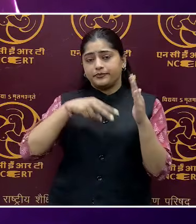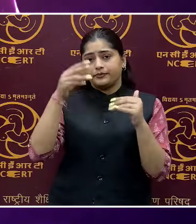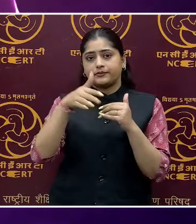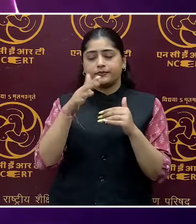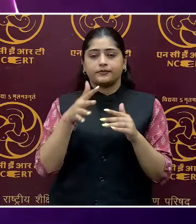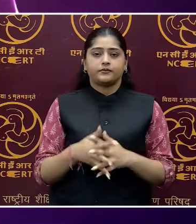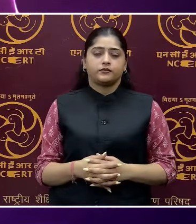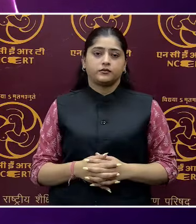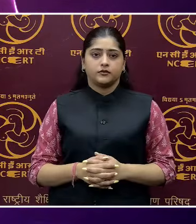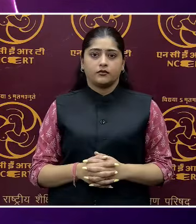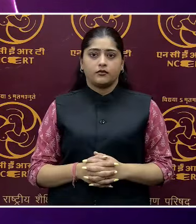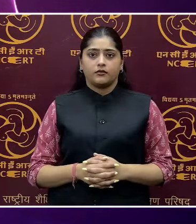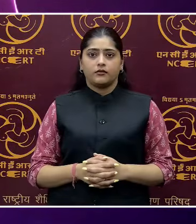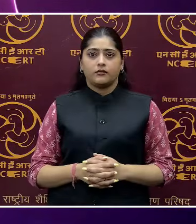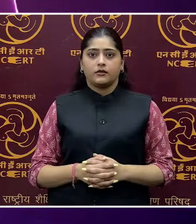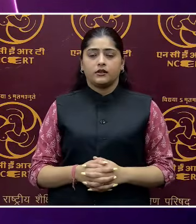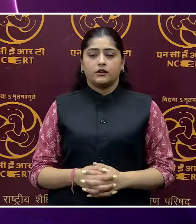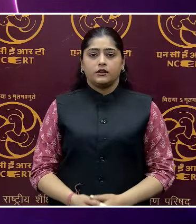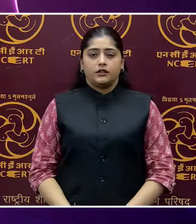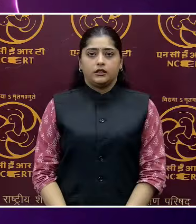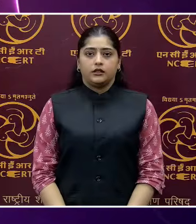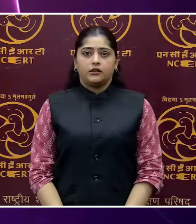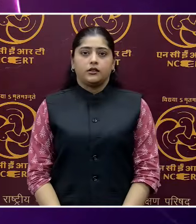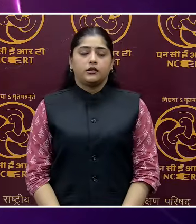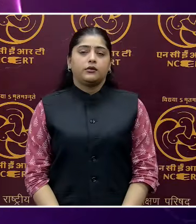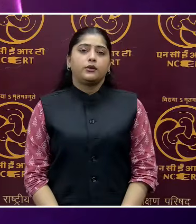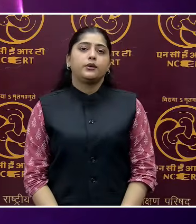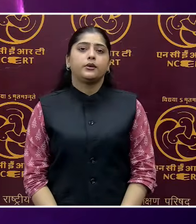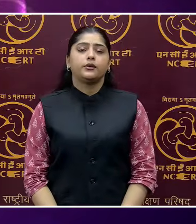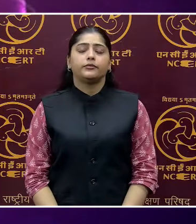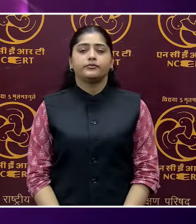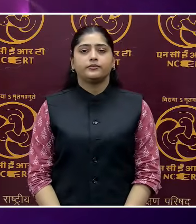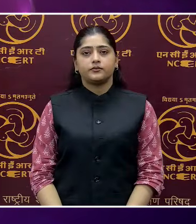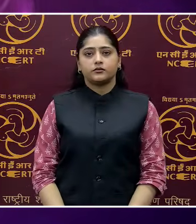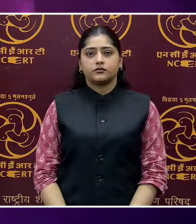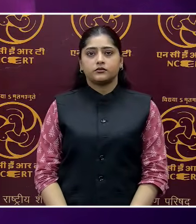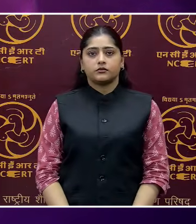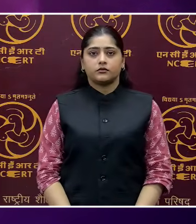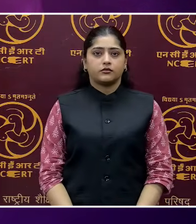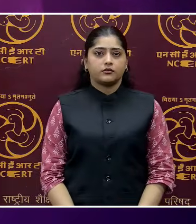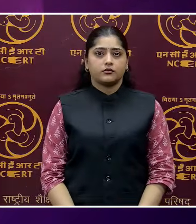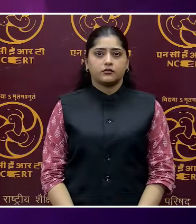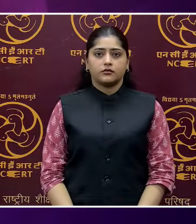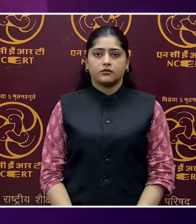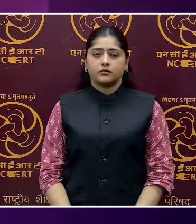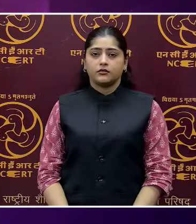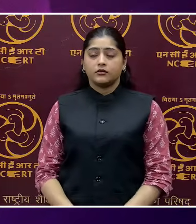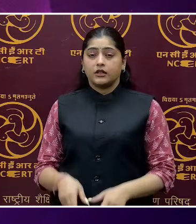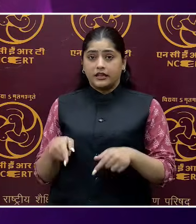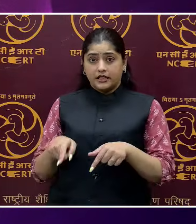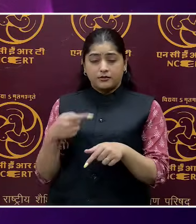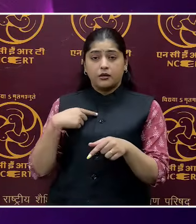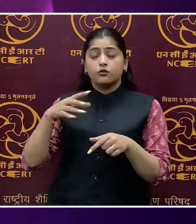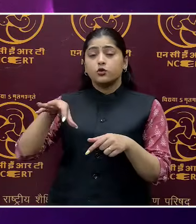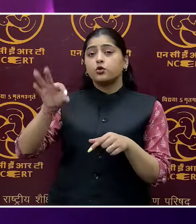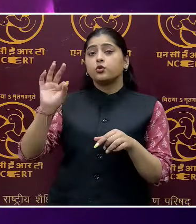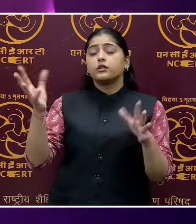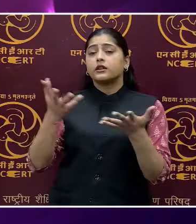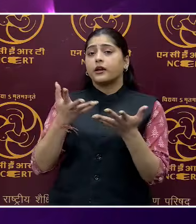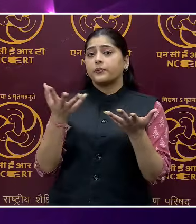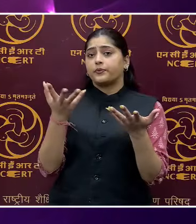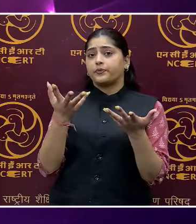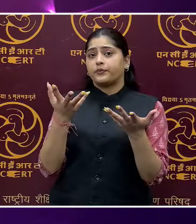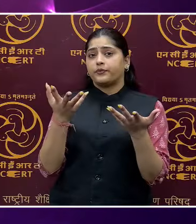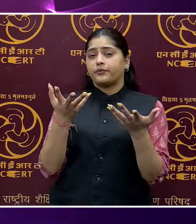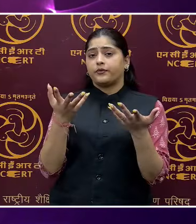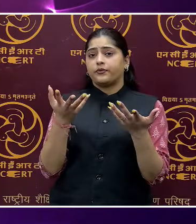the separation between molecules is large, molecules move randomly and the separating force is strong. So, the molecular force of attraction is